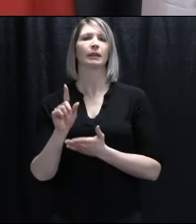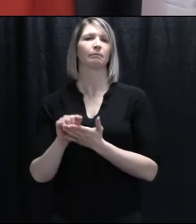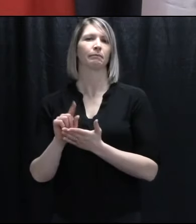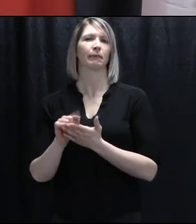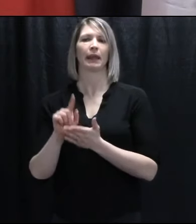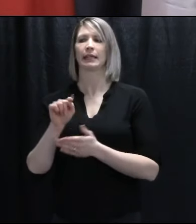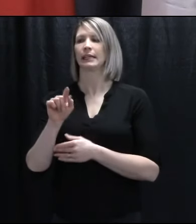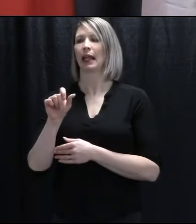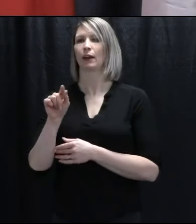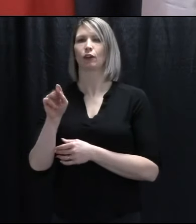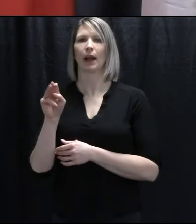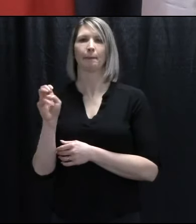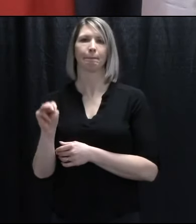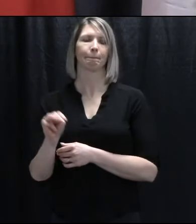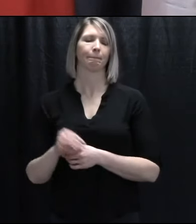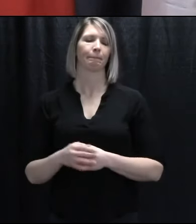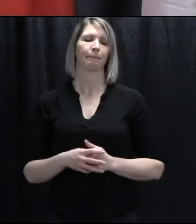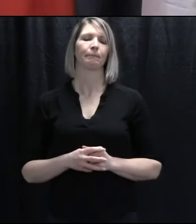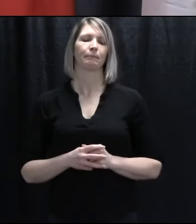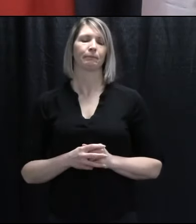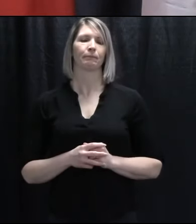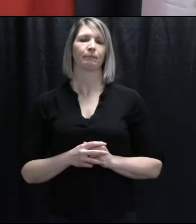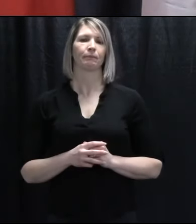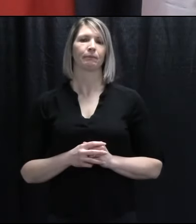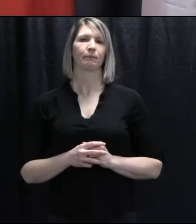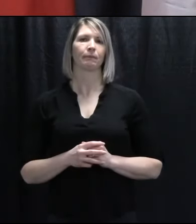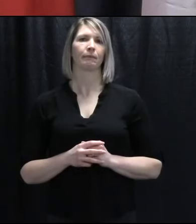ahead. Thank you.